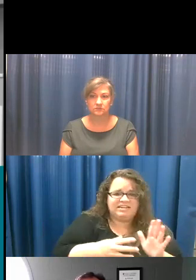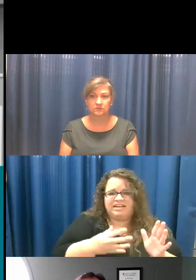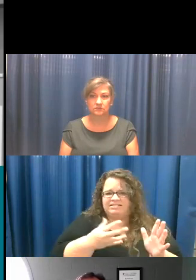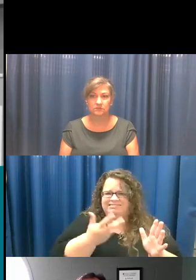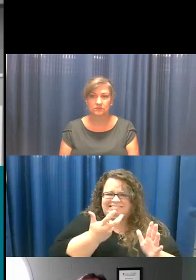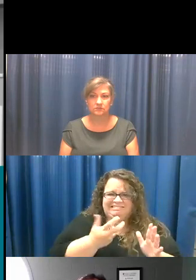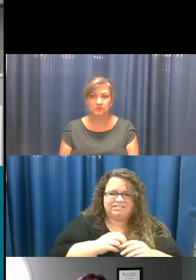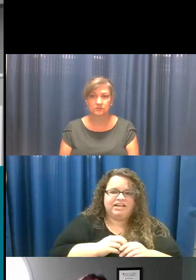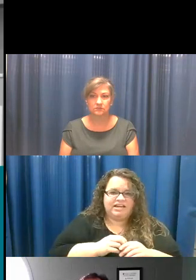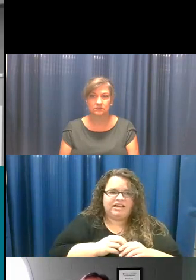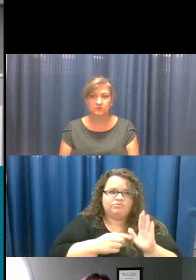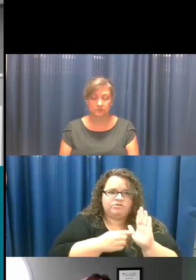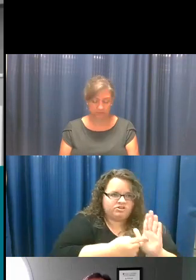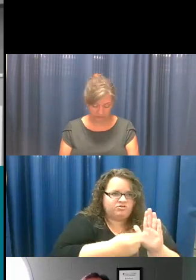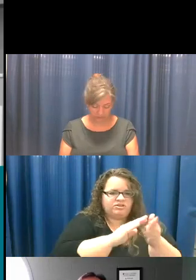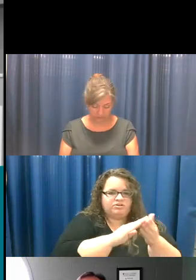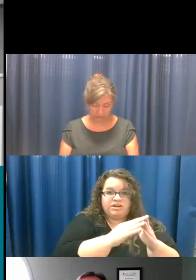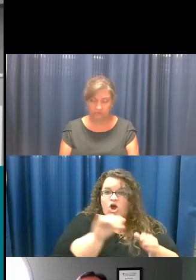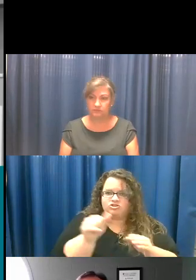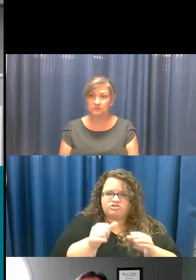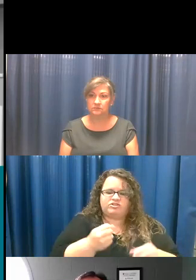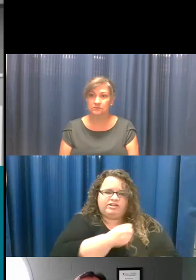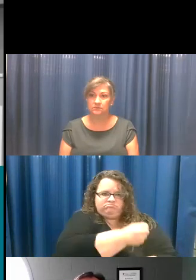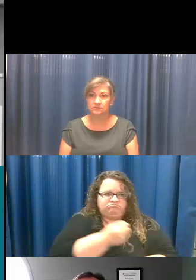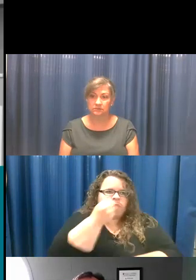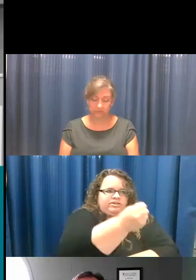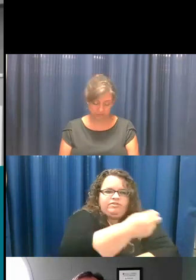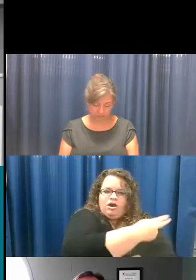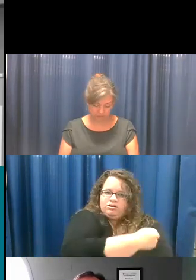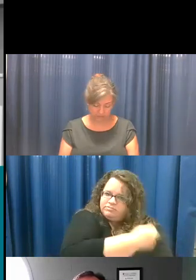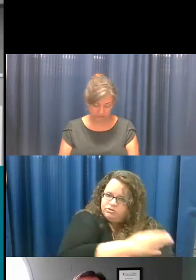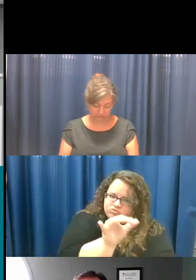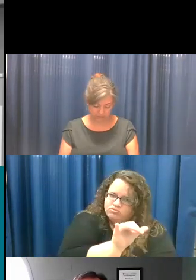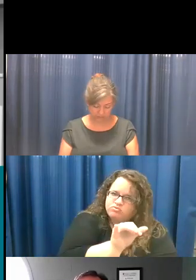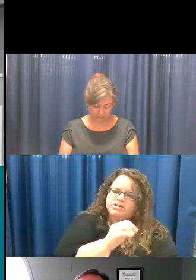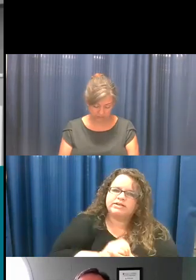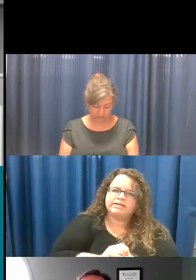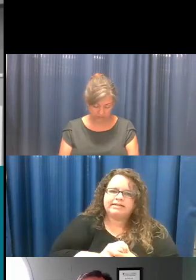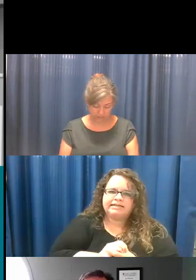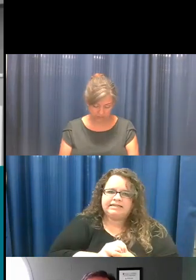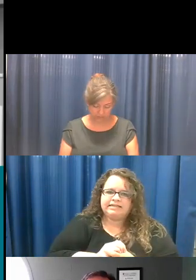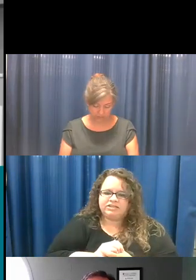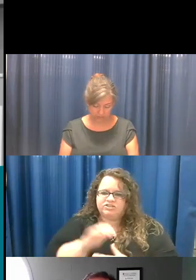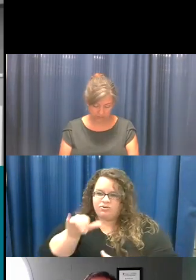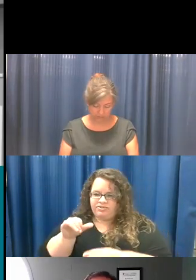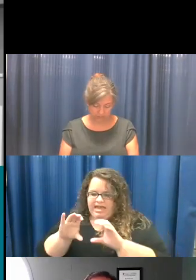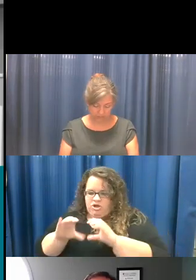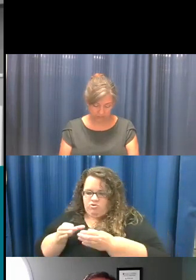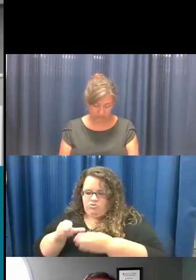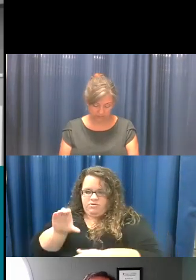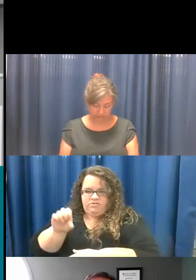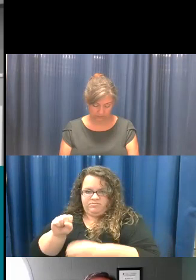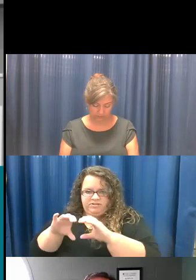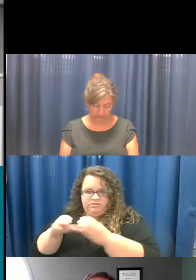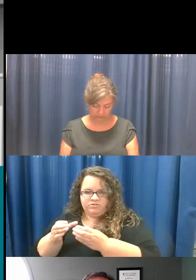in hospitalizations. And the big reason behind this, and that we were able to uncover, and a lot of conversation went into this